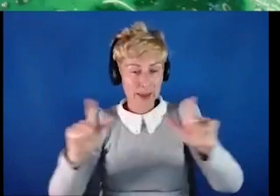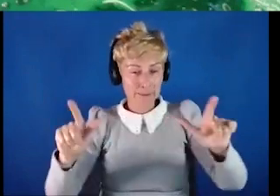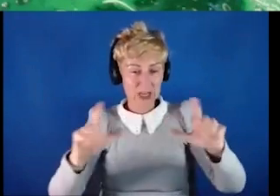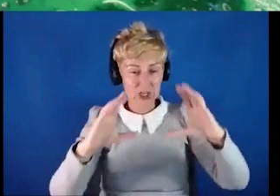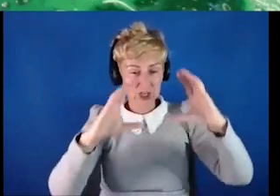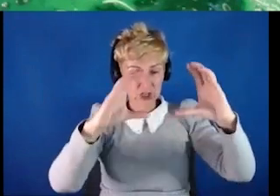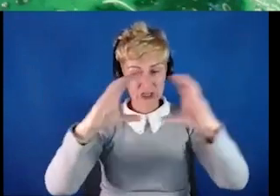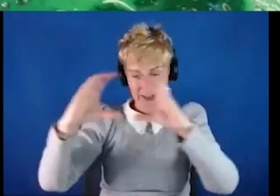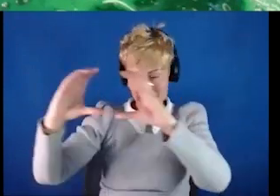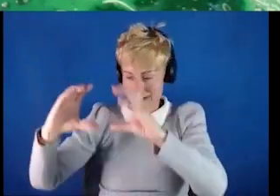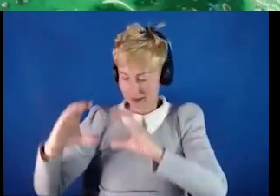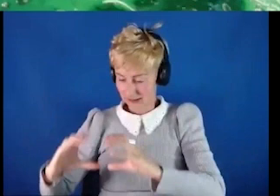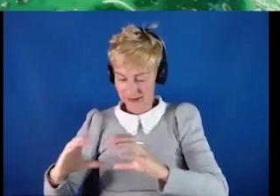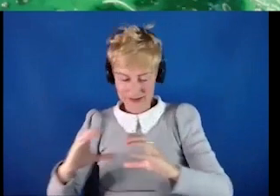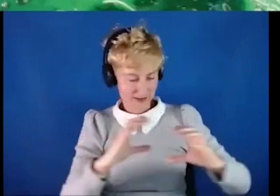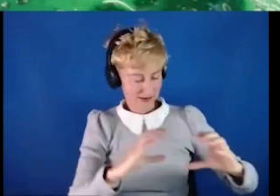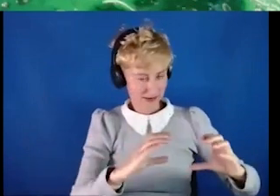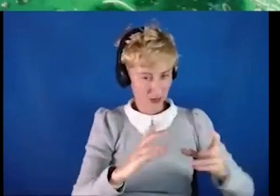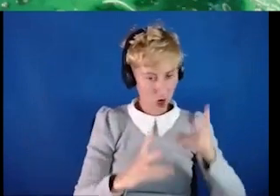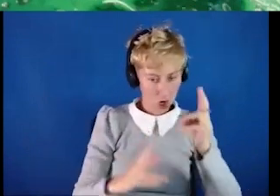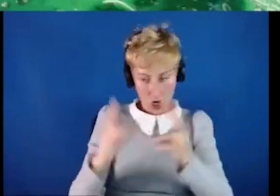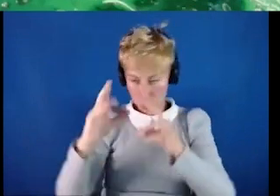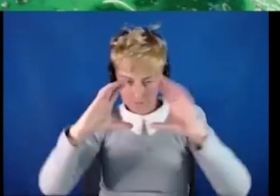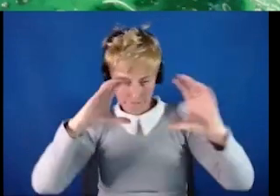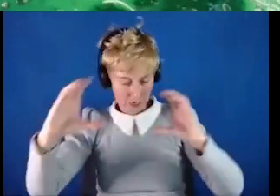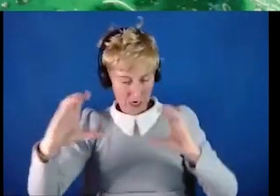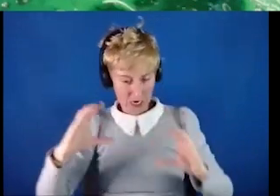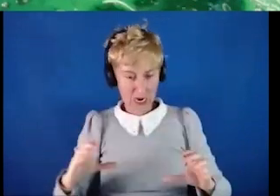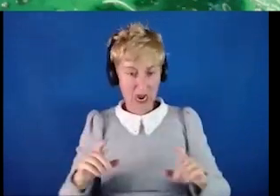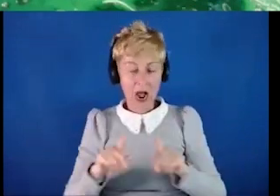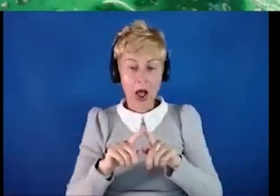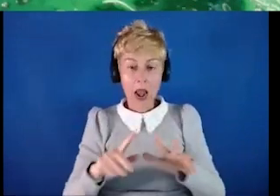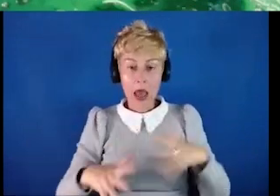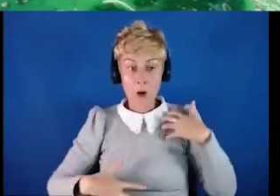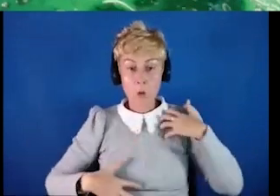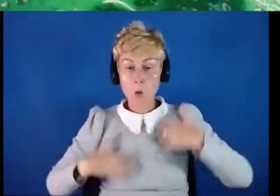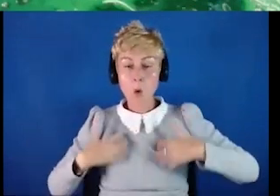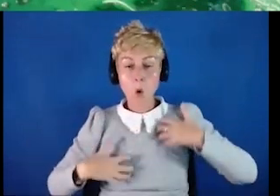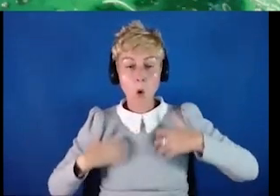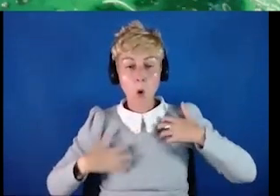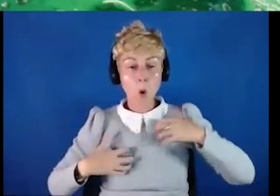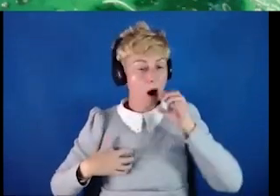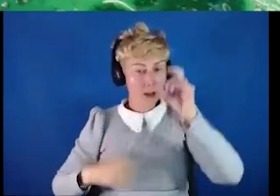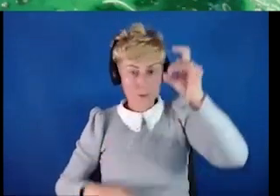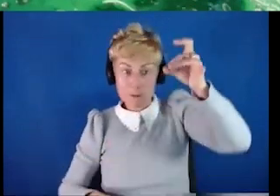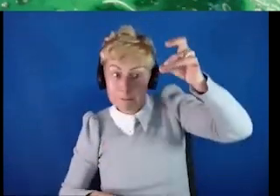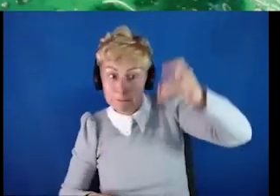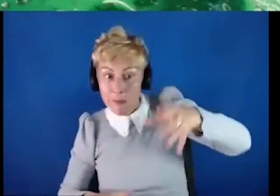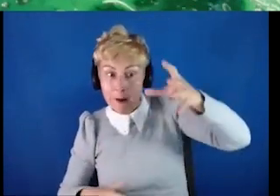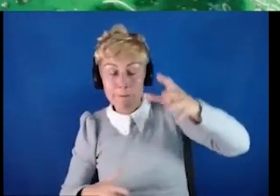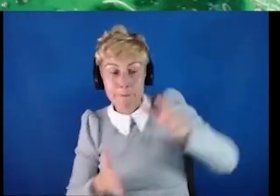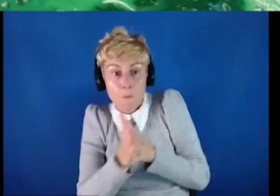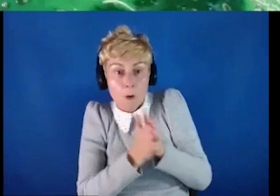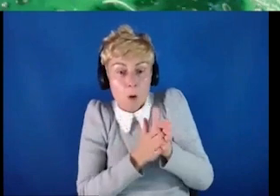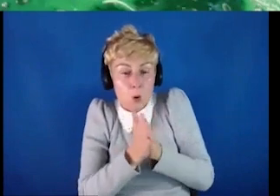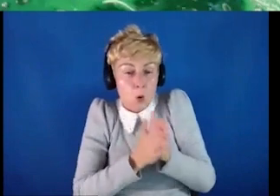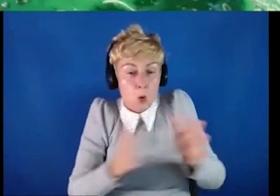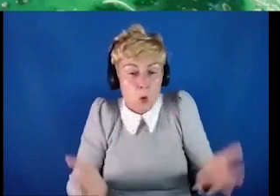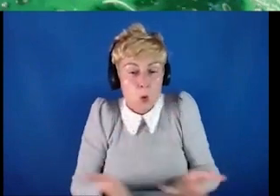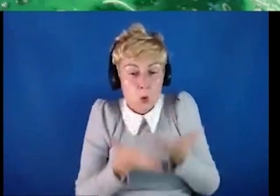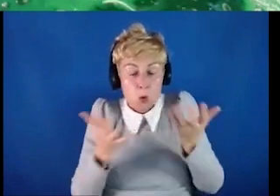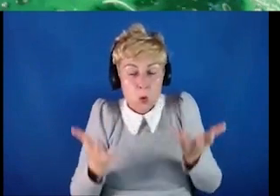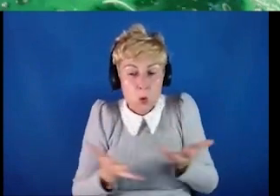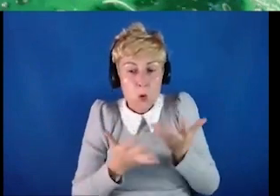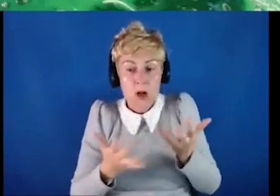of the larger image, will act as kind of like provocations. So perhaps when you're going through the toolkit and you encounter